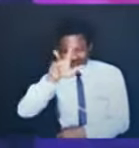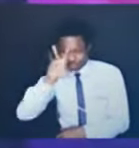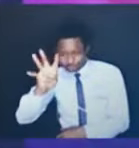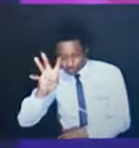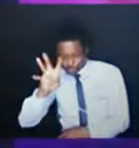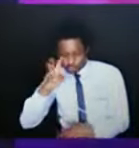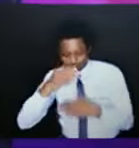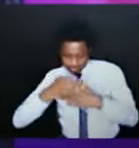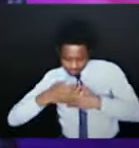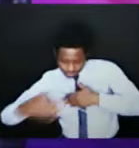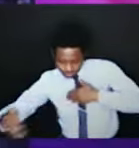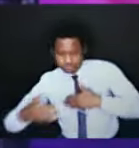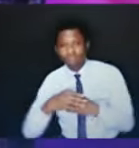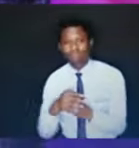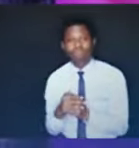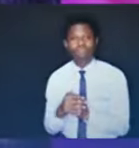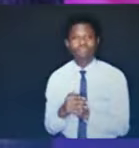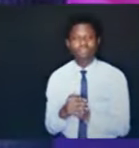verse